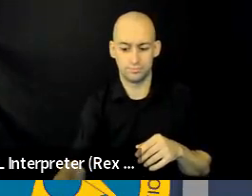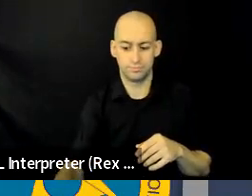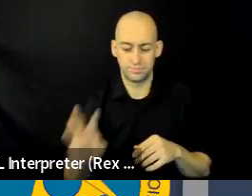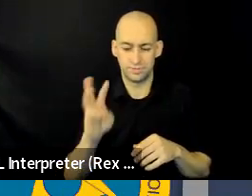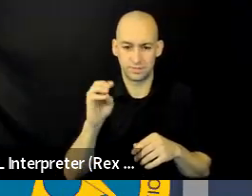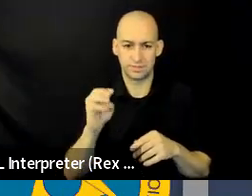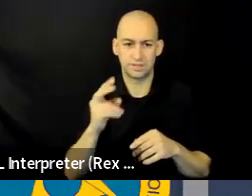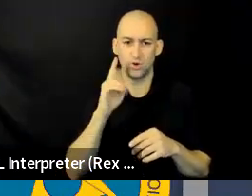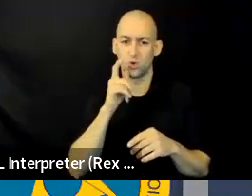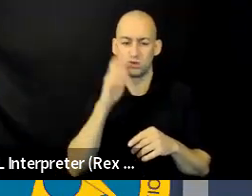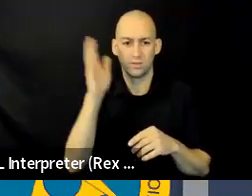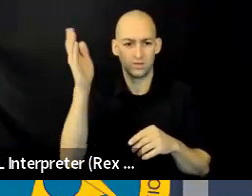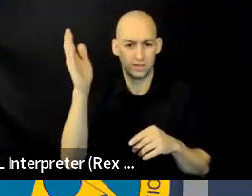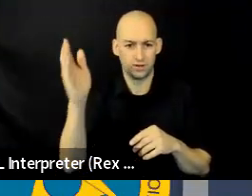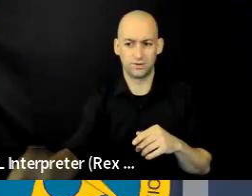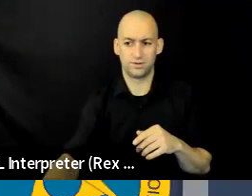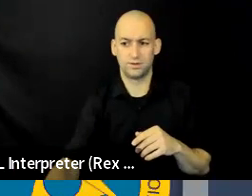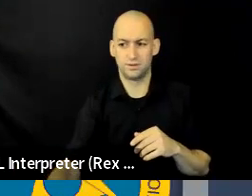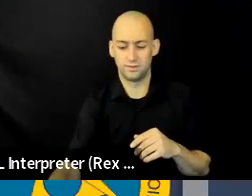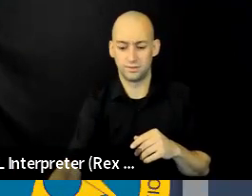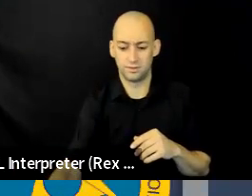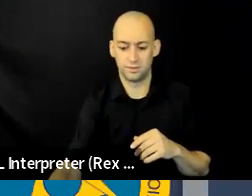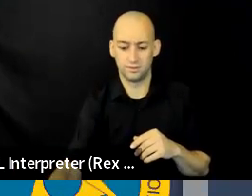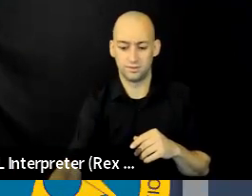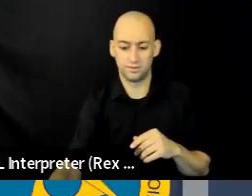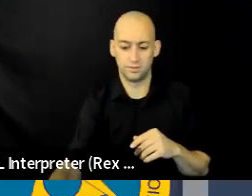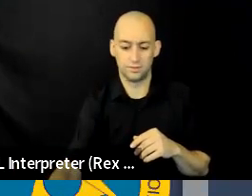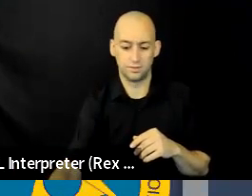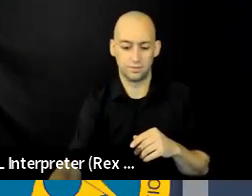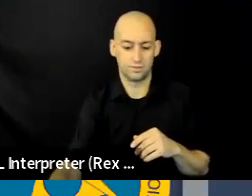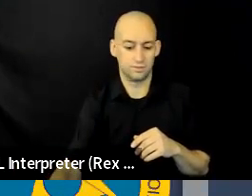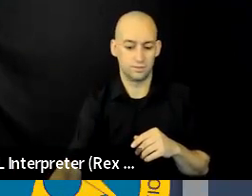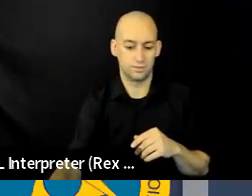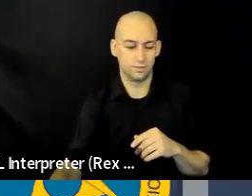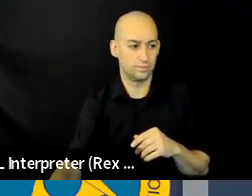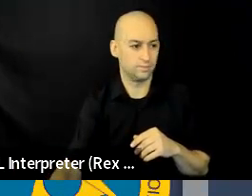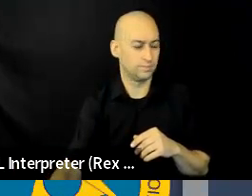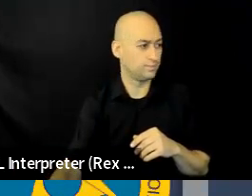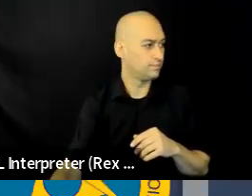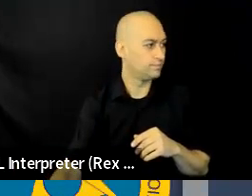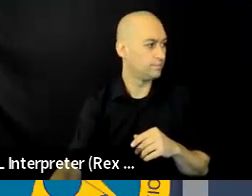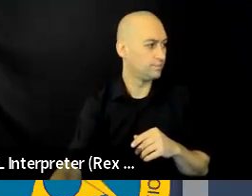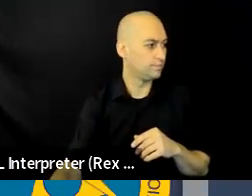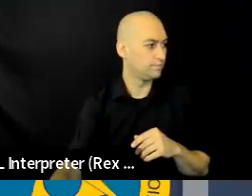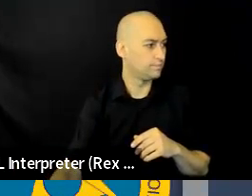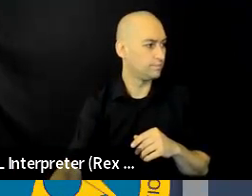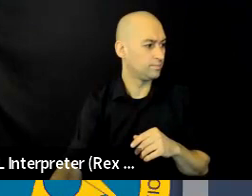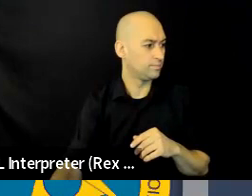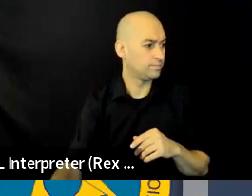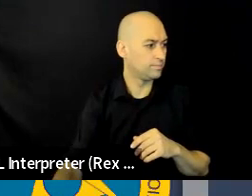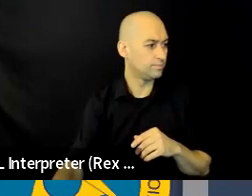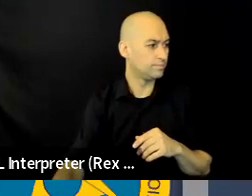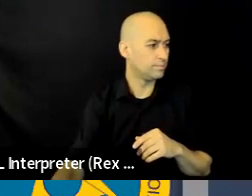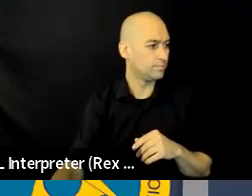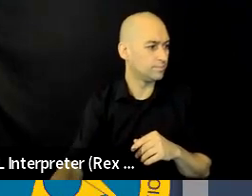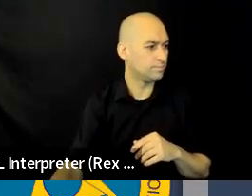is our presenter? Tim Silverman. He's the man to do it. Bring us home, Timothy Silverman. Thank you.